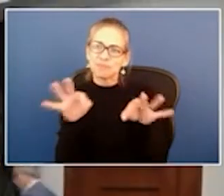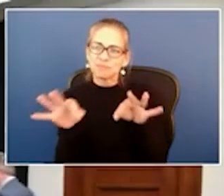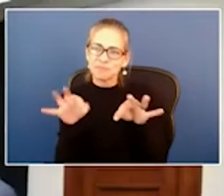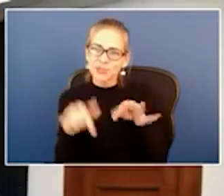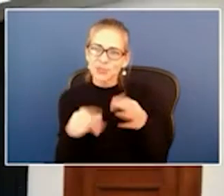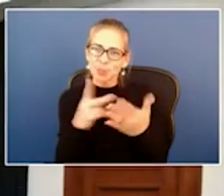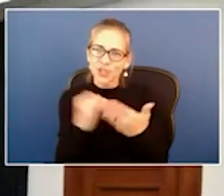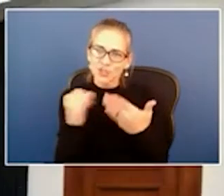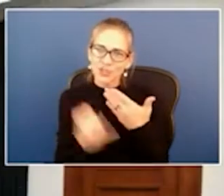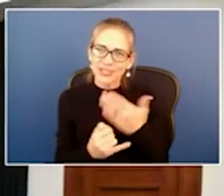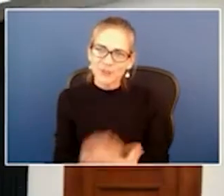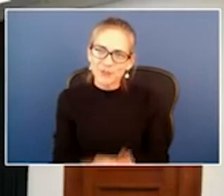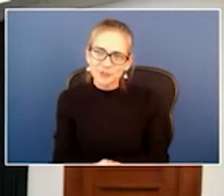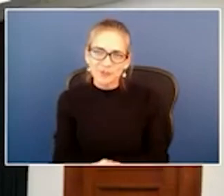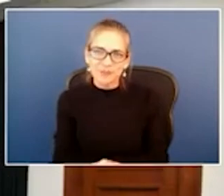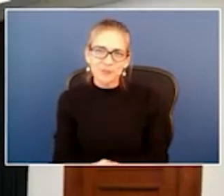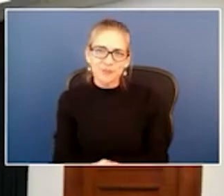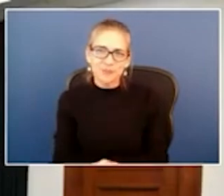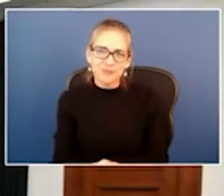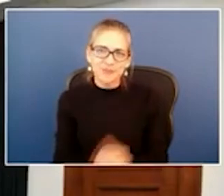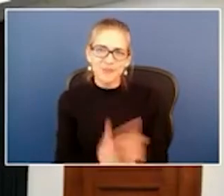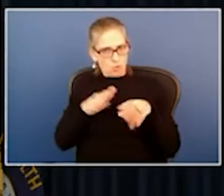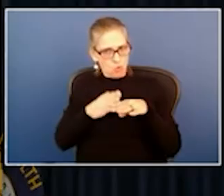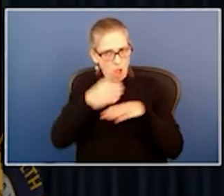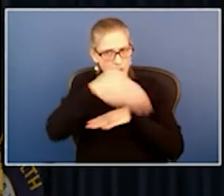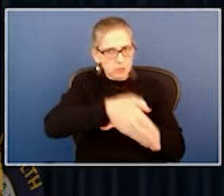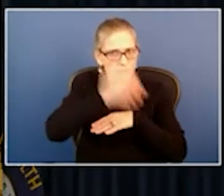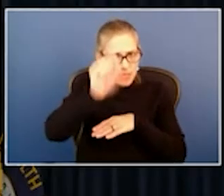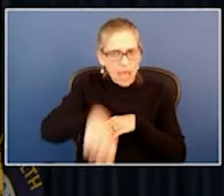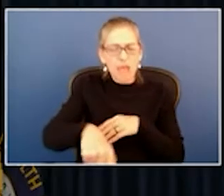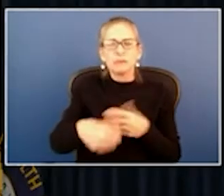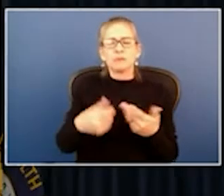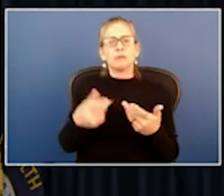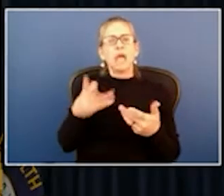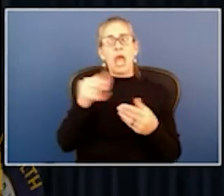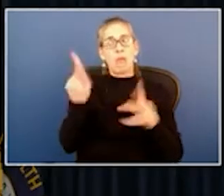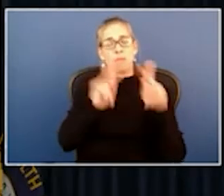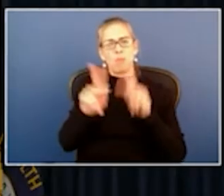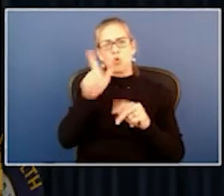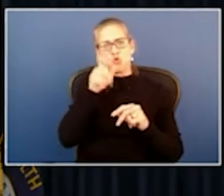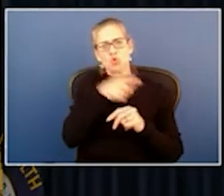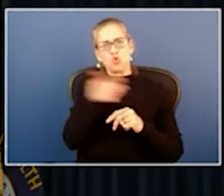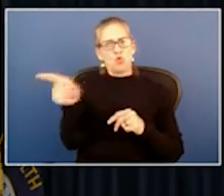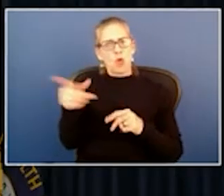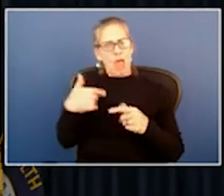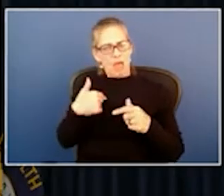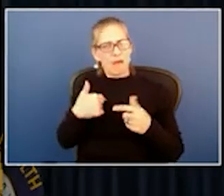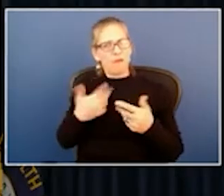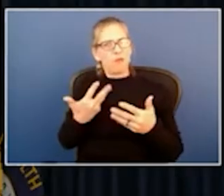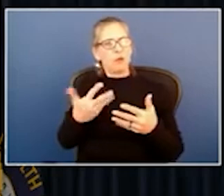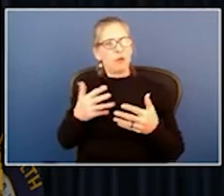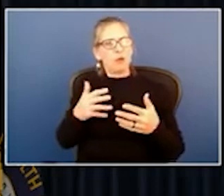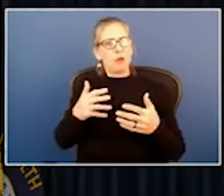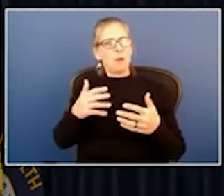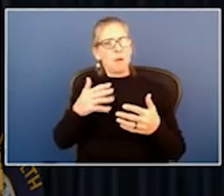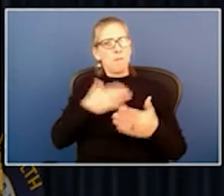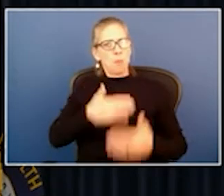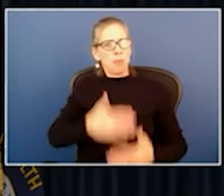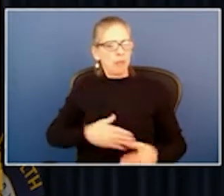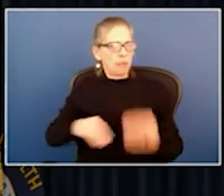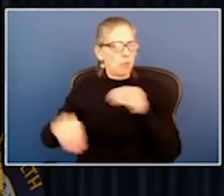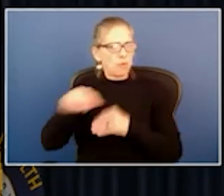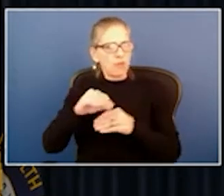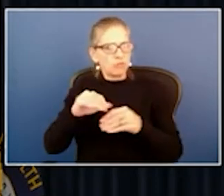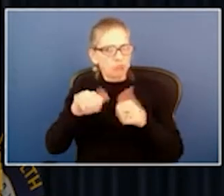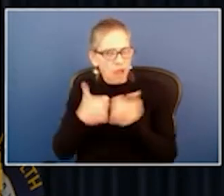now move forward into planning and execution stages. Residents will have a secure, well-lit route that connects